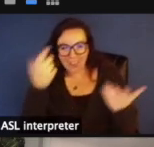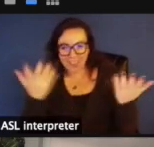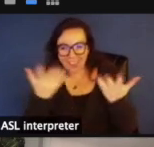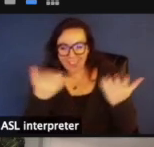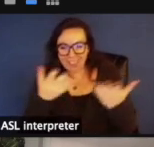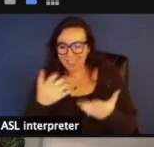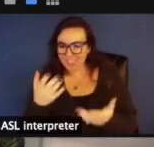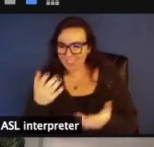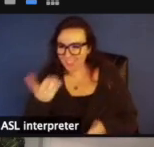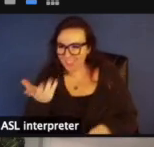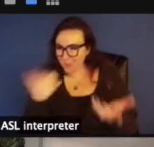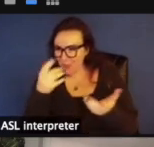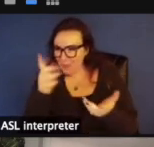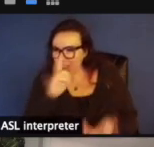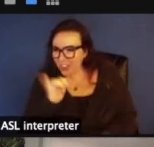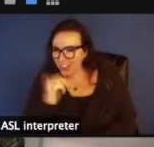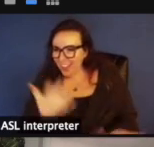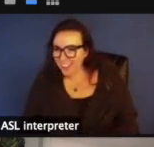tell?